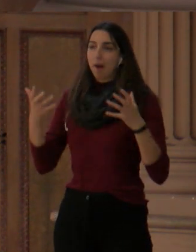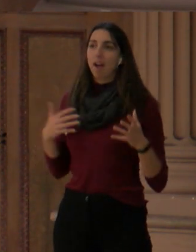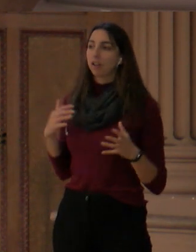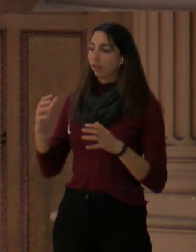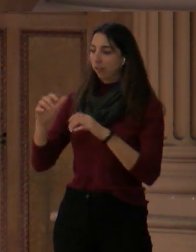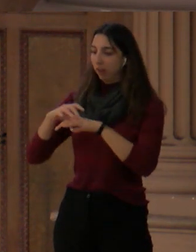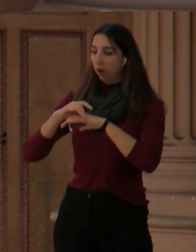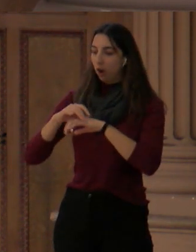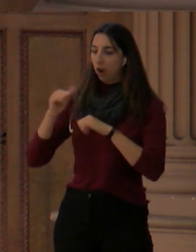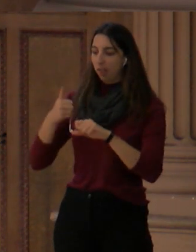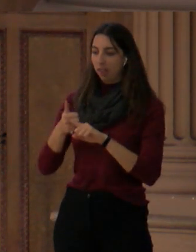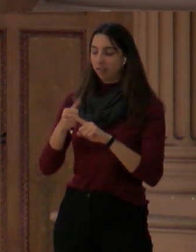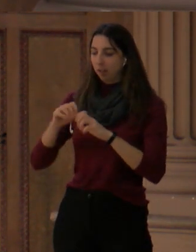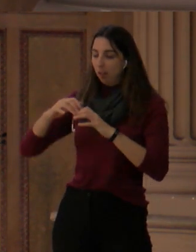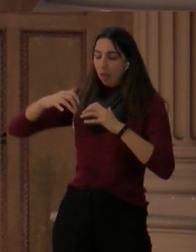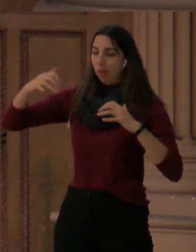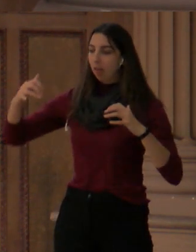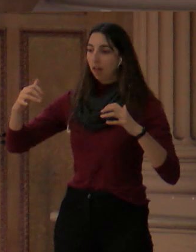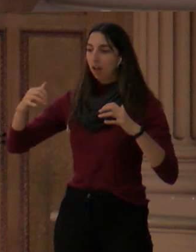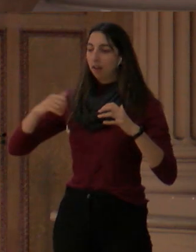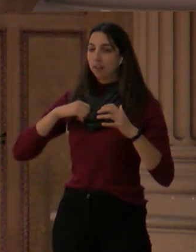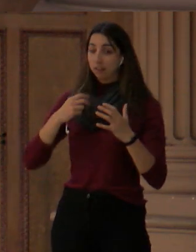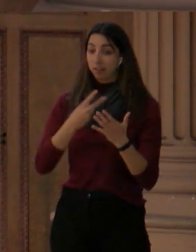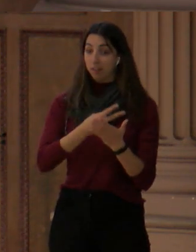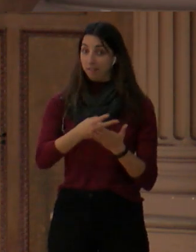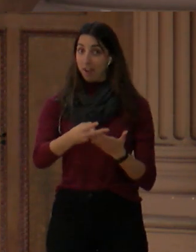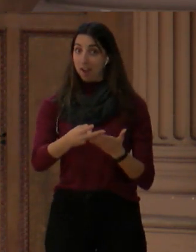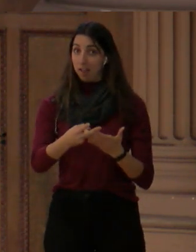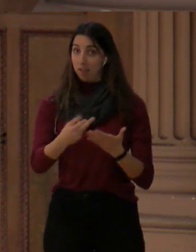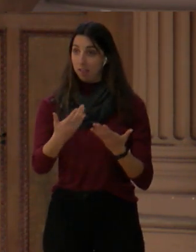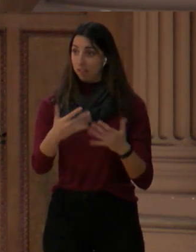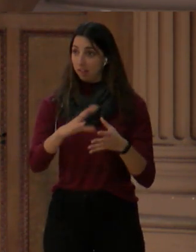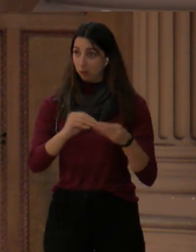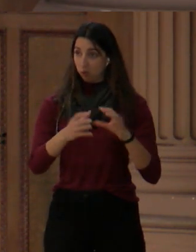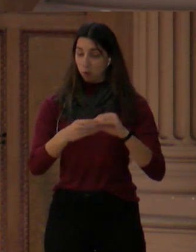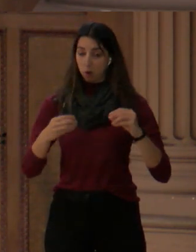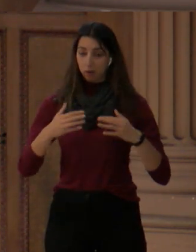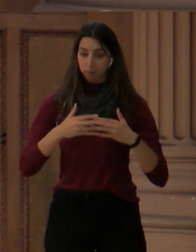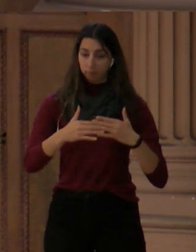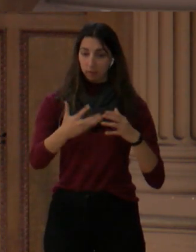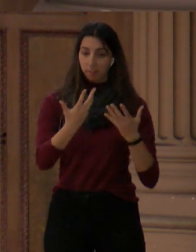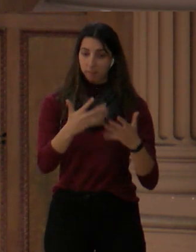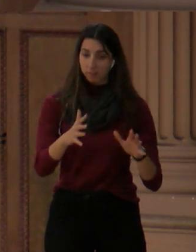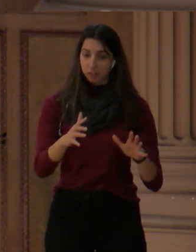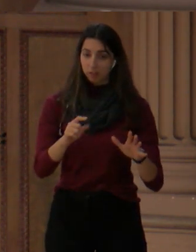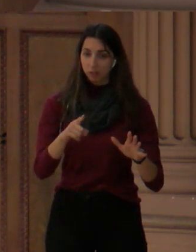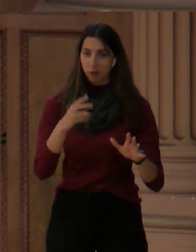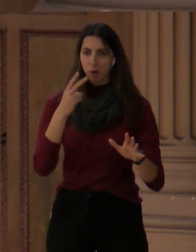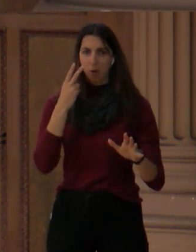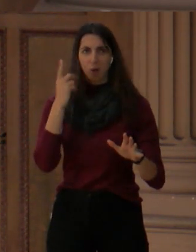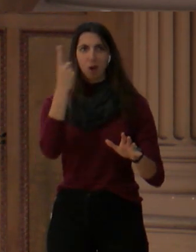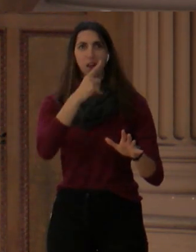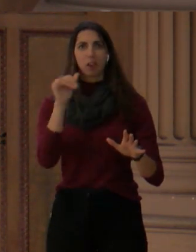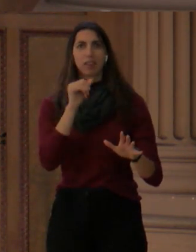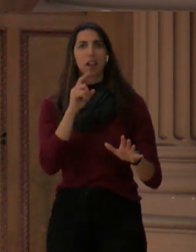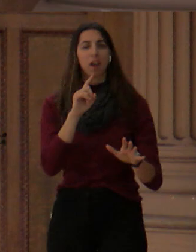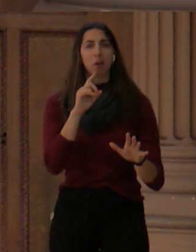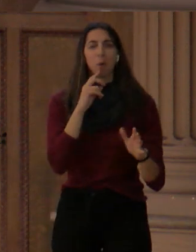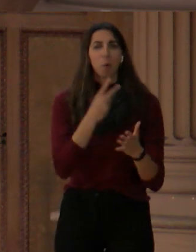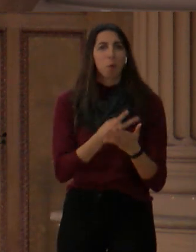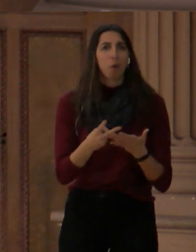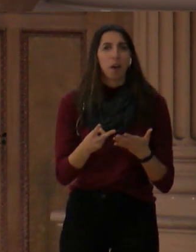the king that fails at the end of his story. He looks like he does. He's up there, he's being crucified on a cross, he's dying like a criminal,